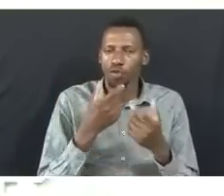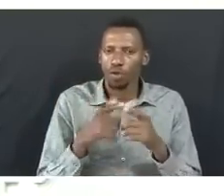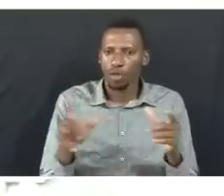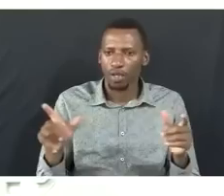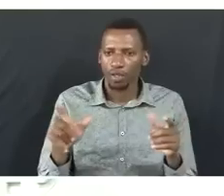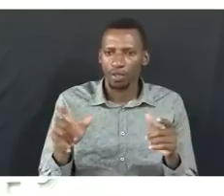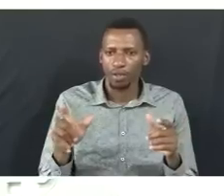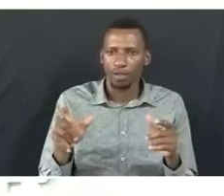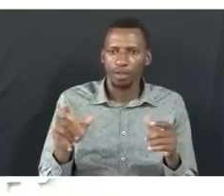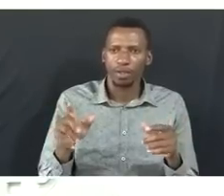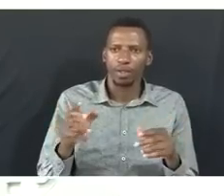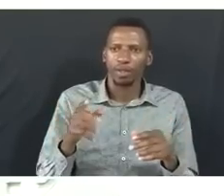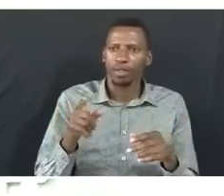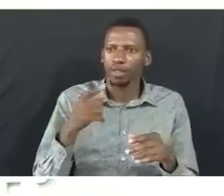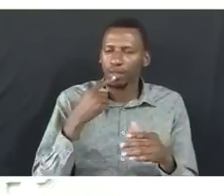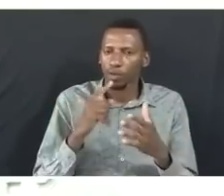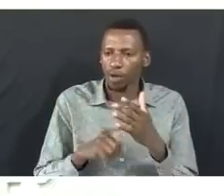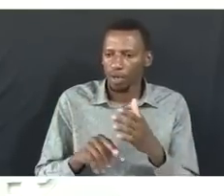his prostitute.